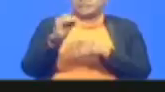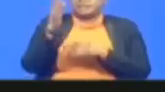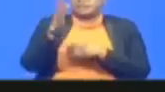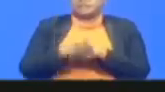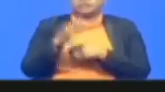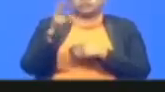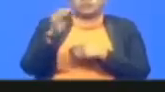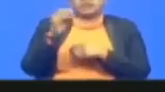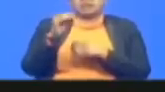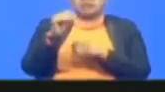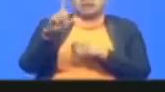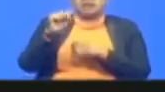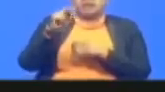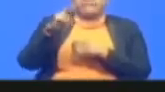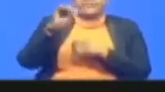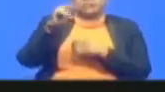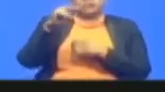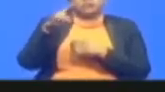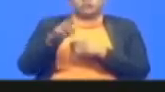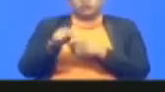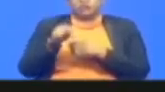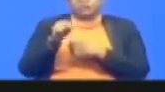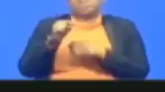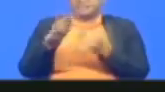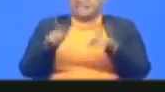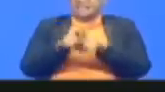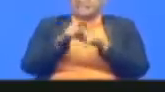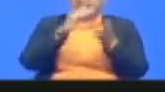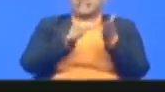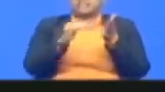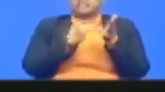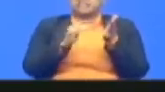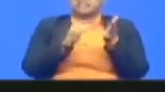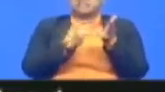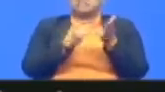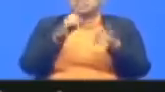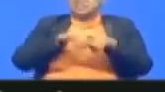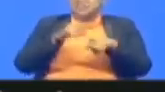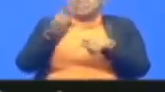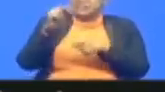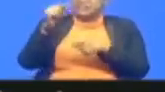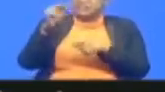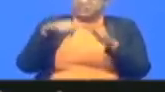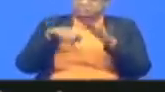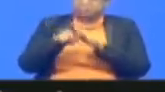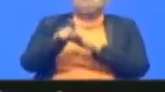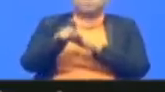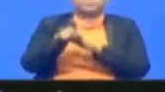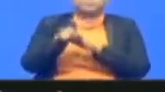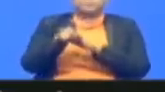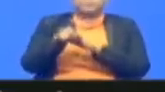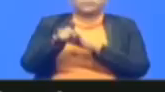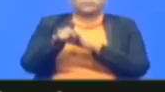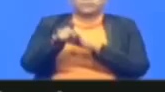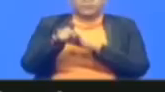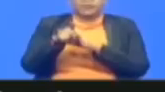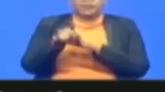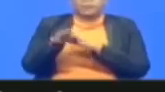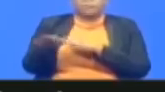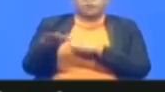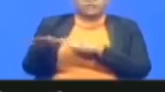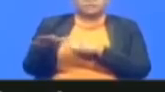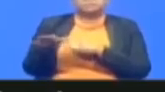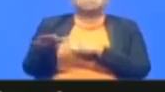330/265 in Lavington as its physical address. But when NTV toured the heavily guarded address this morning, you